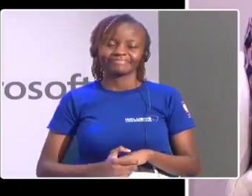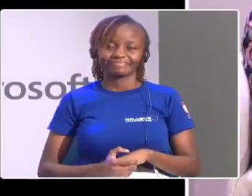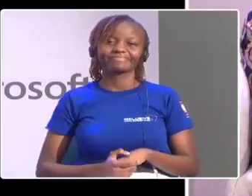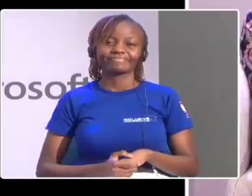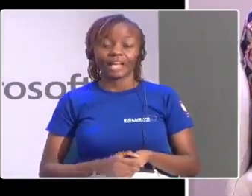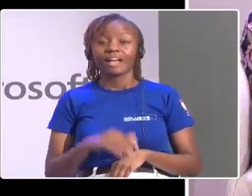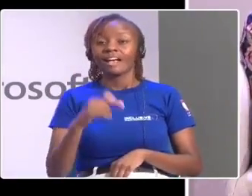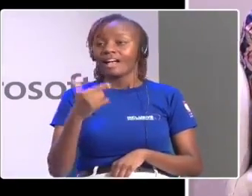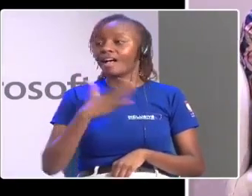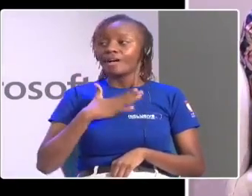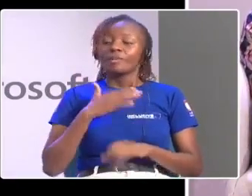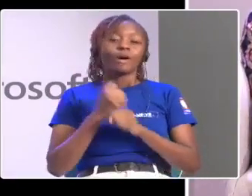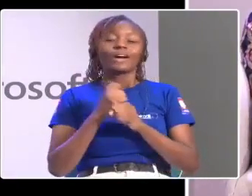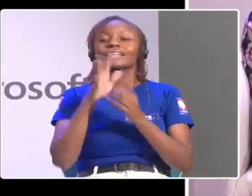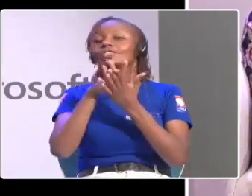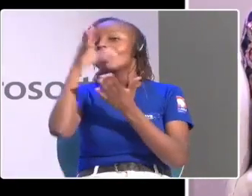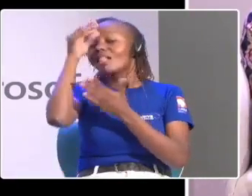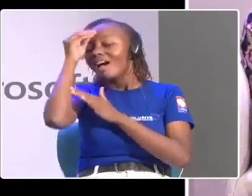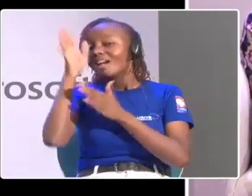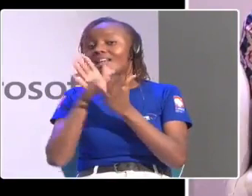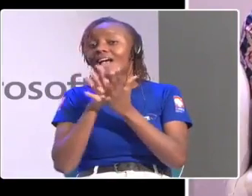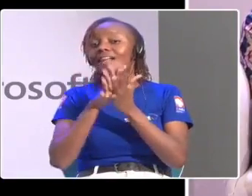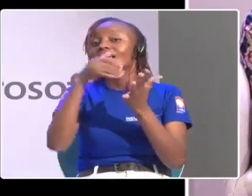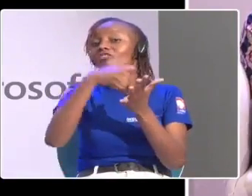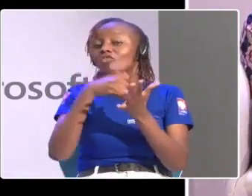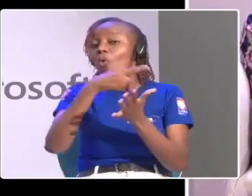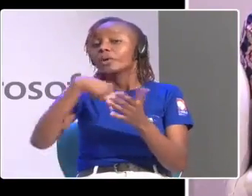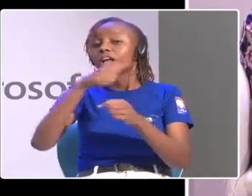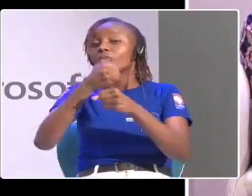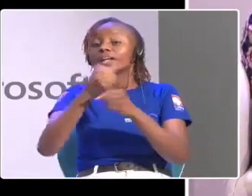to learn and engage. And we are working with Enable,